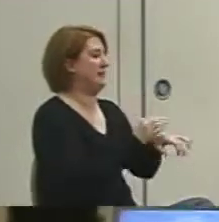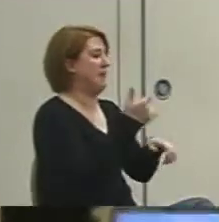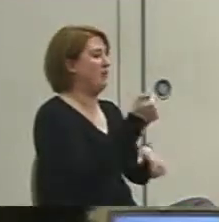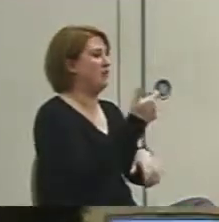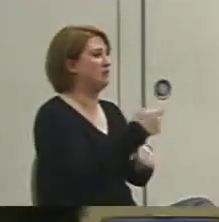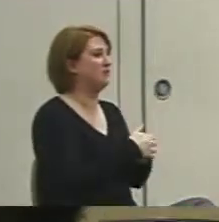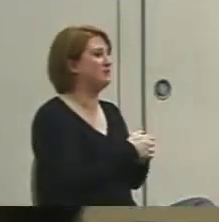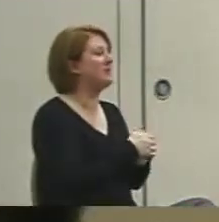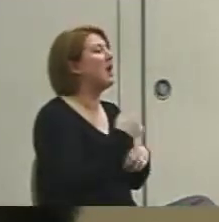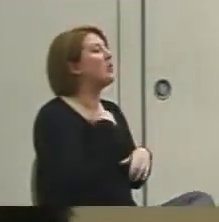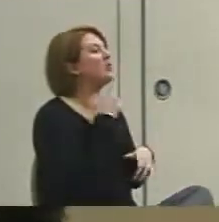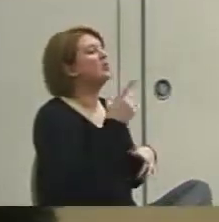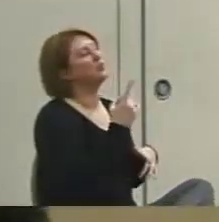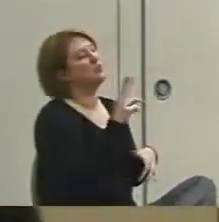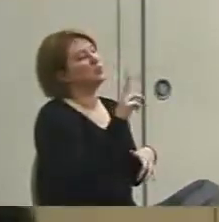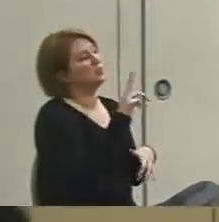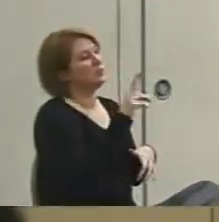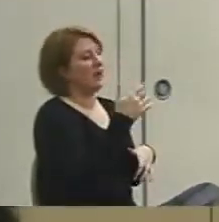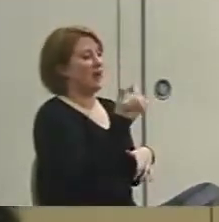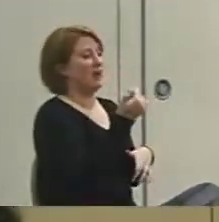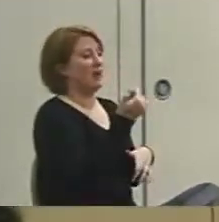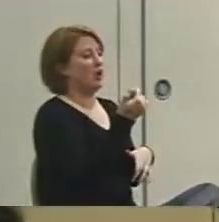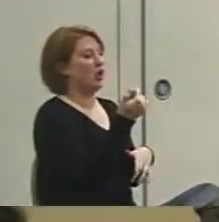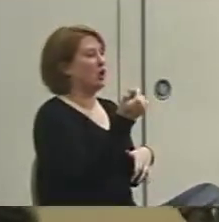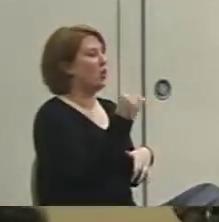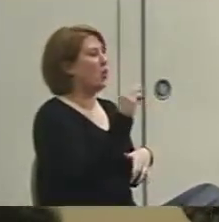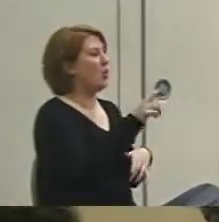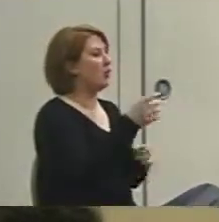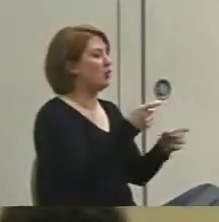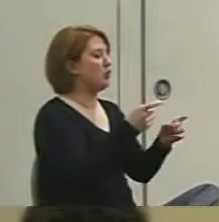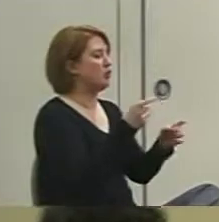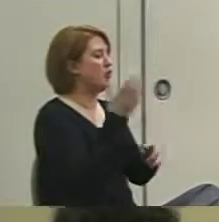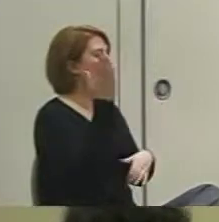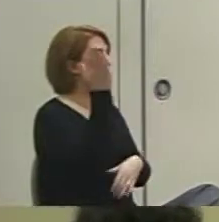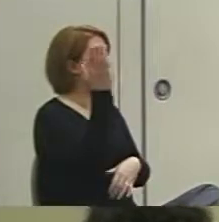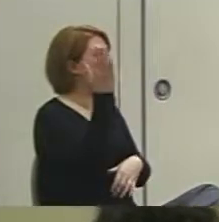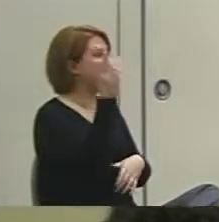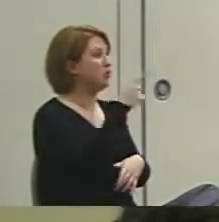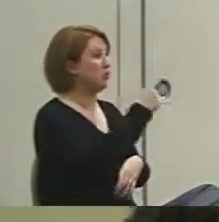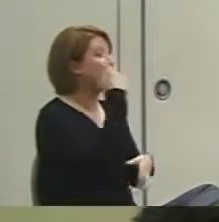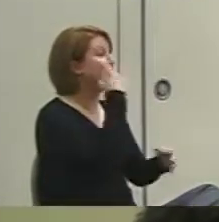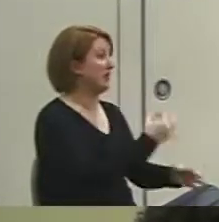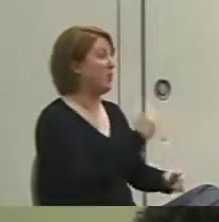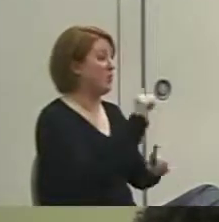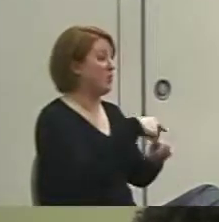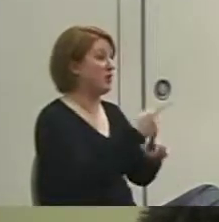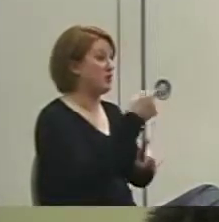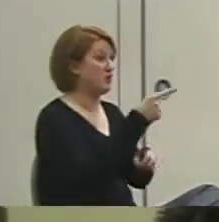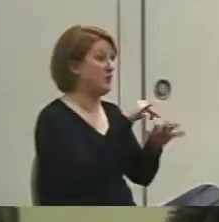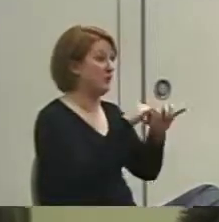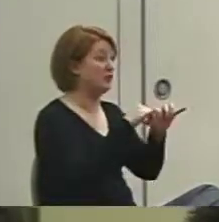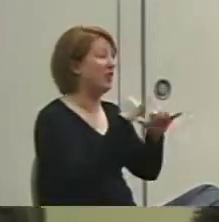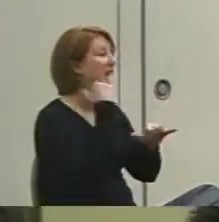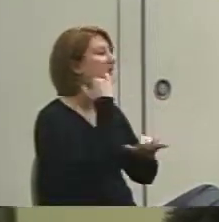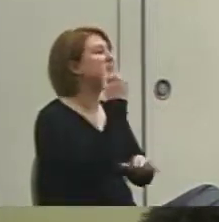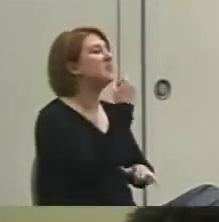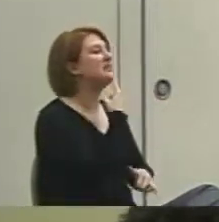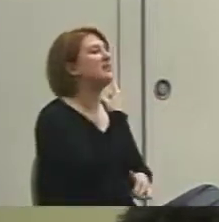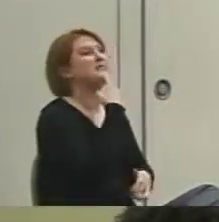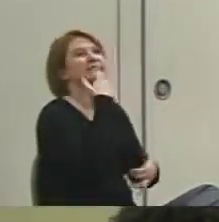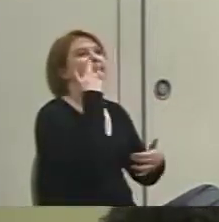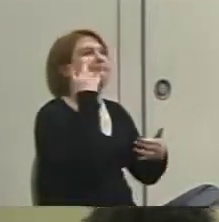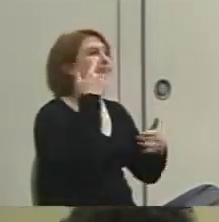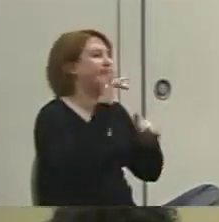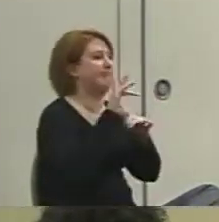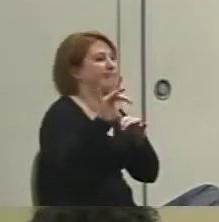clickers, the paper clips, those kind of things. Think about using the control presentation where you decide when you measure. I will measure whenever someone